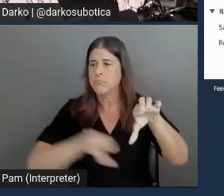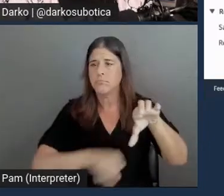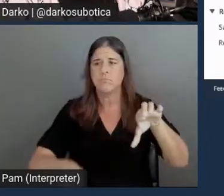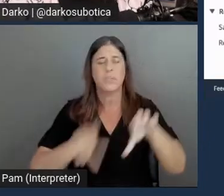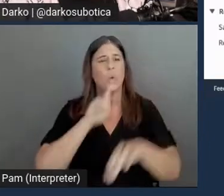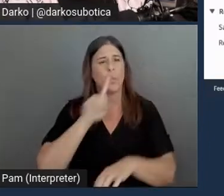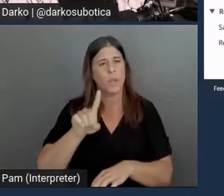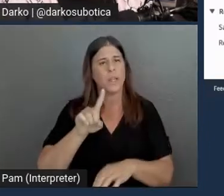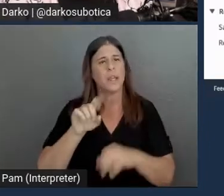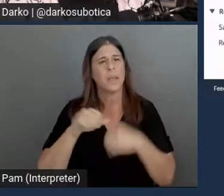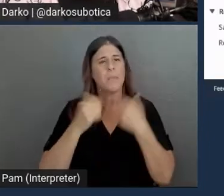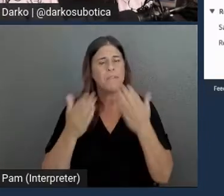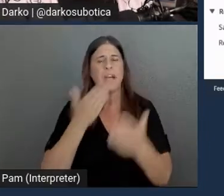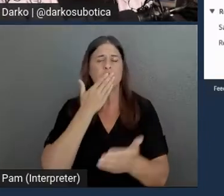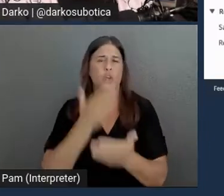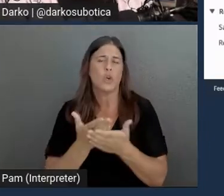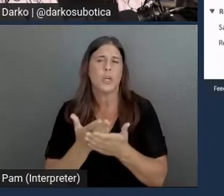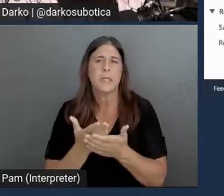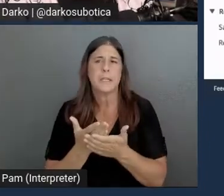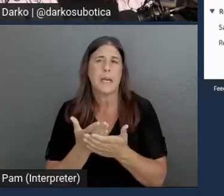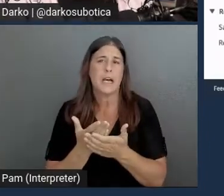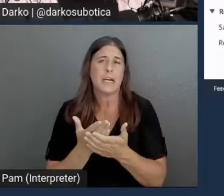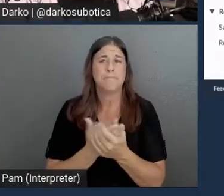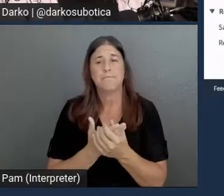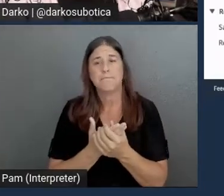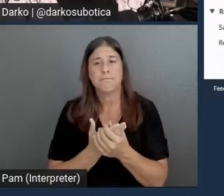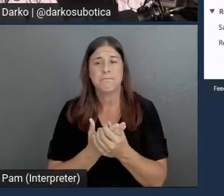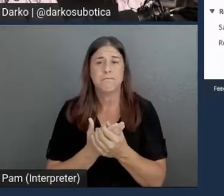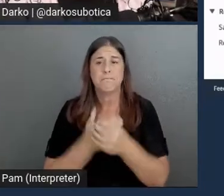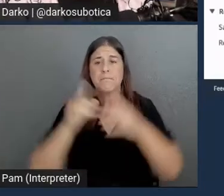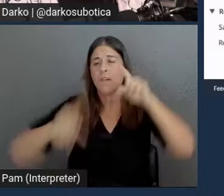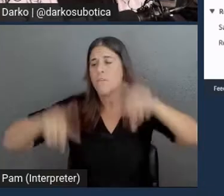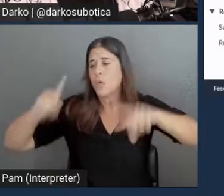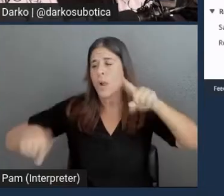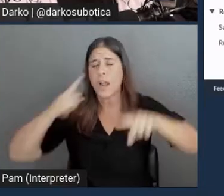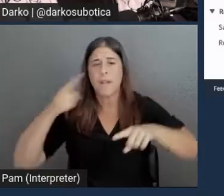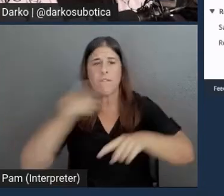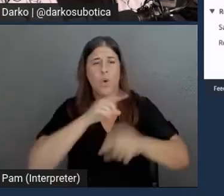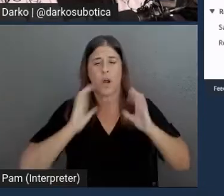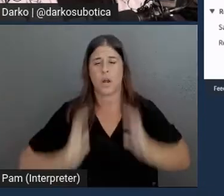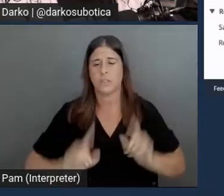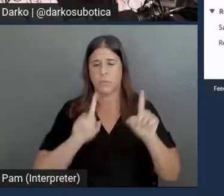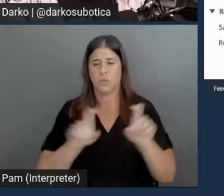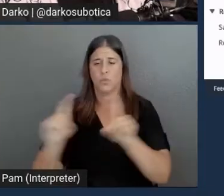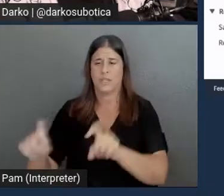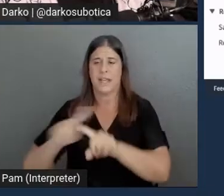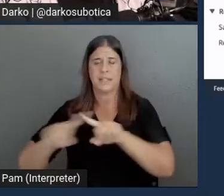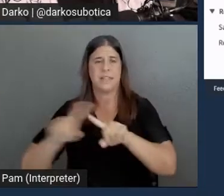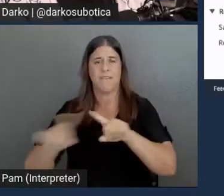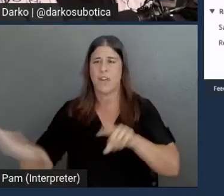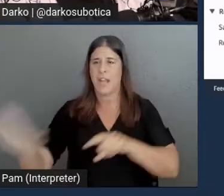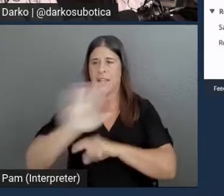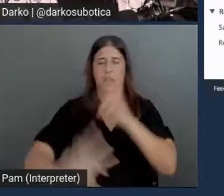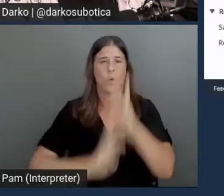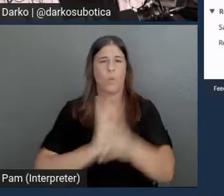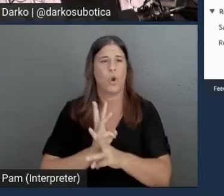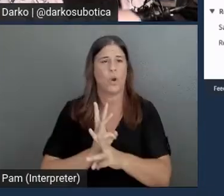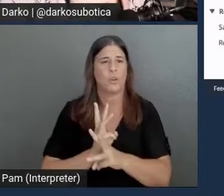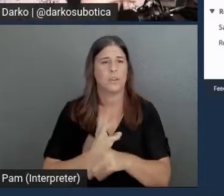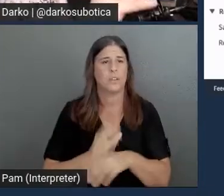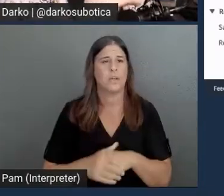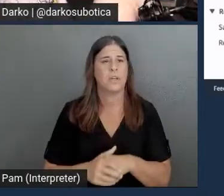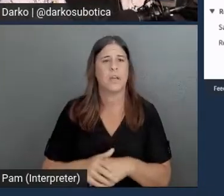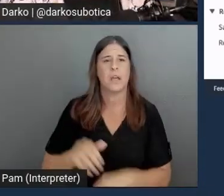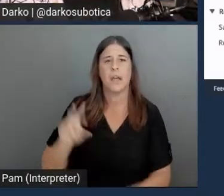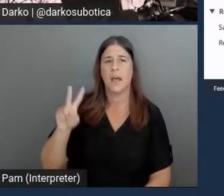gives a really good variety for our customers to test different indoor worlds. Vamshi, can you just